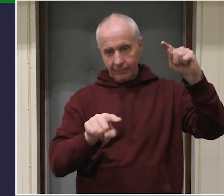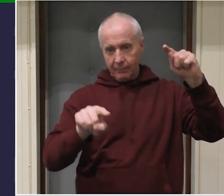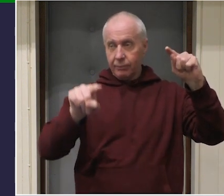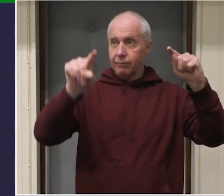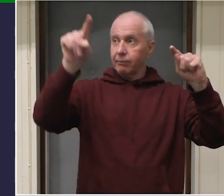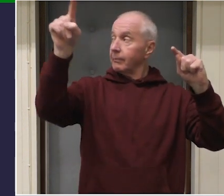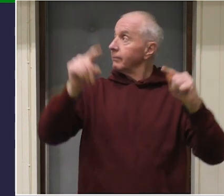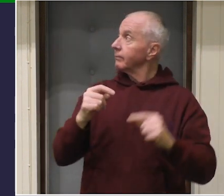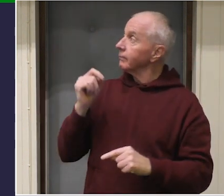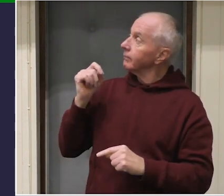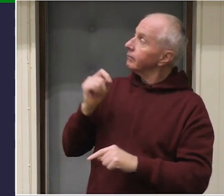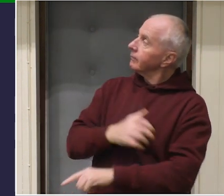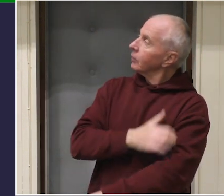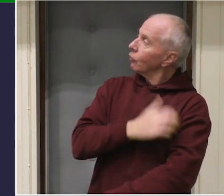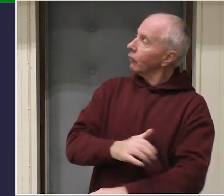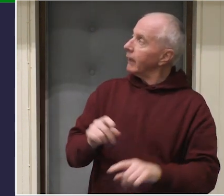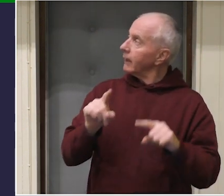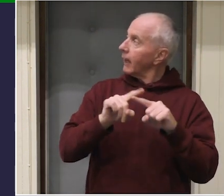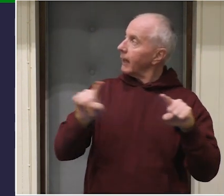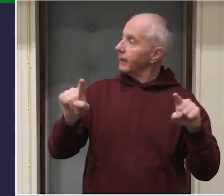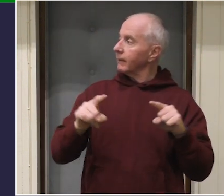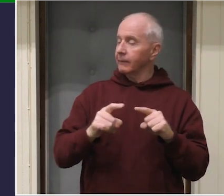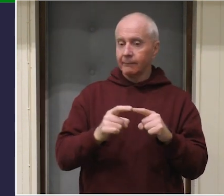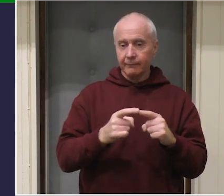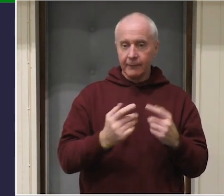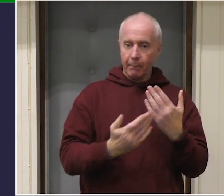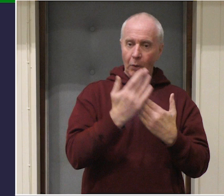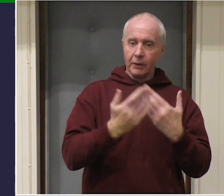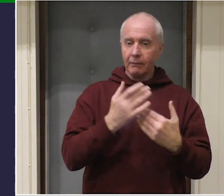And the green line is a modern prediction using computer code.